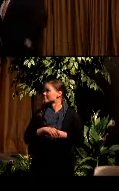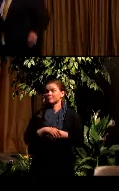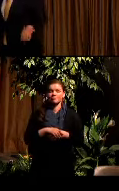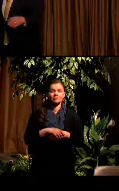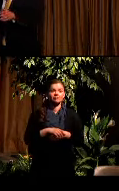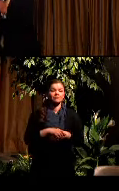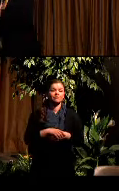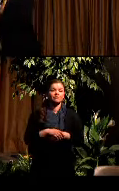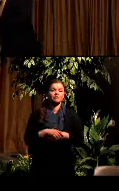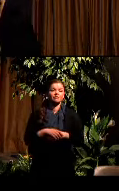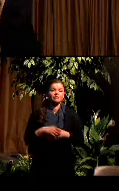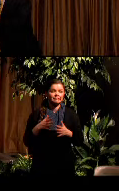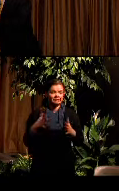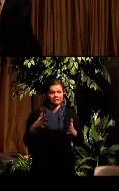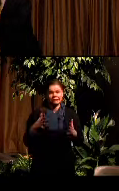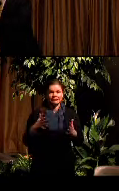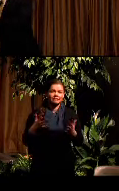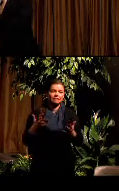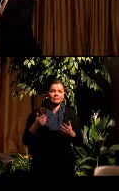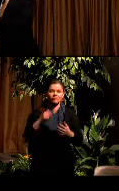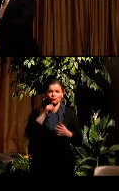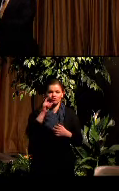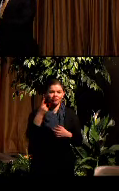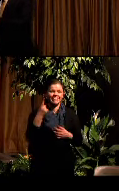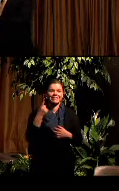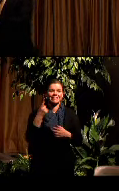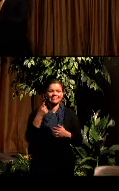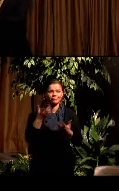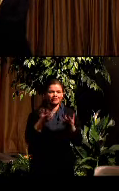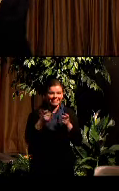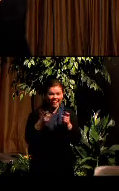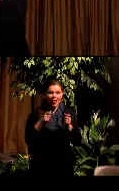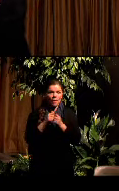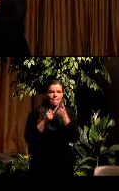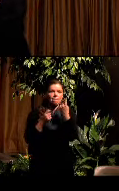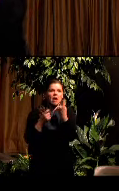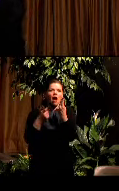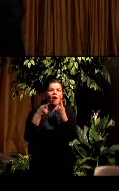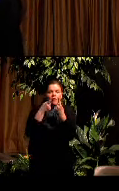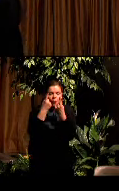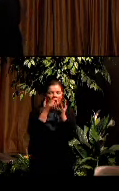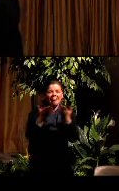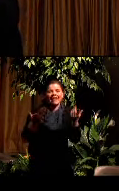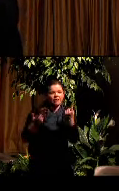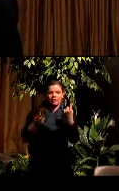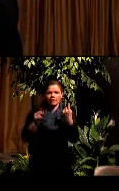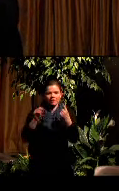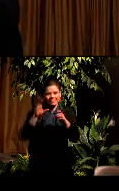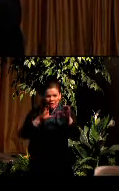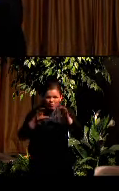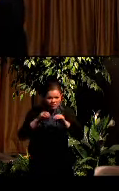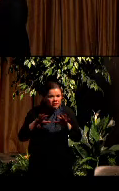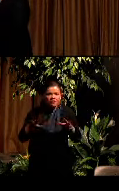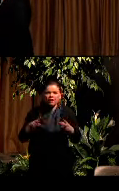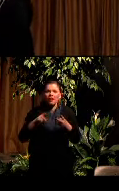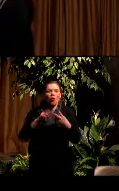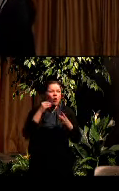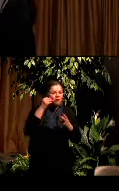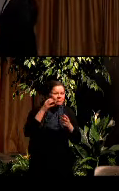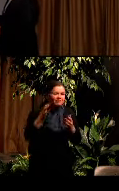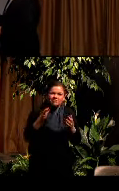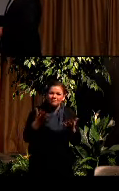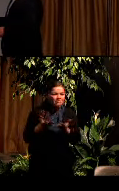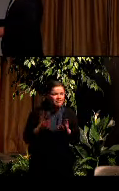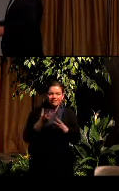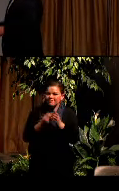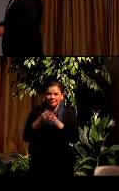we're not dealing, again, with a single thing like DDT, and it's not a single thing like habitat loss. You can't read this, but this is the mortality